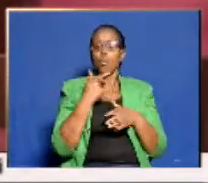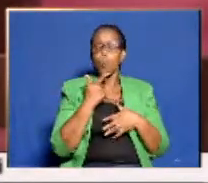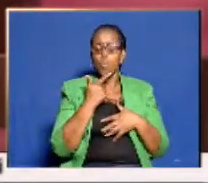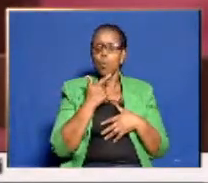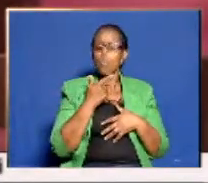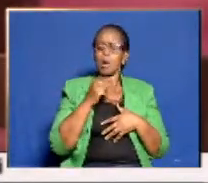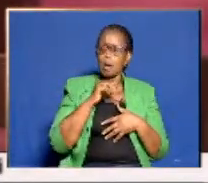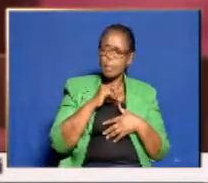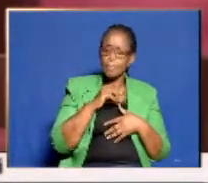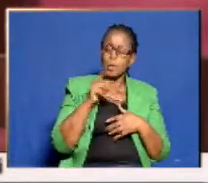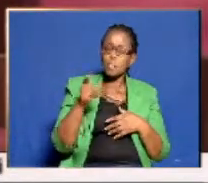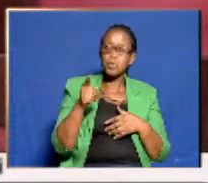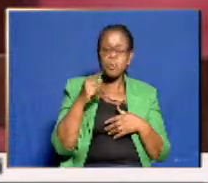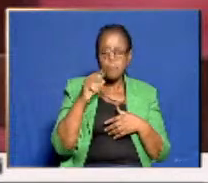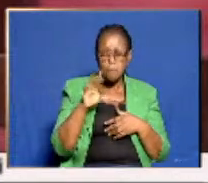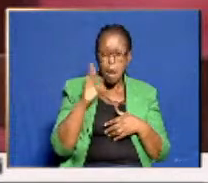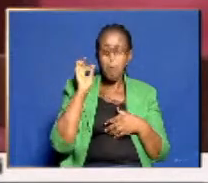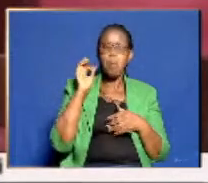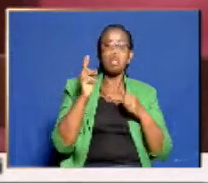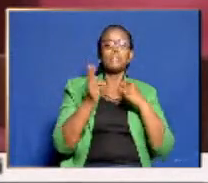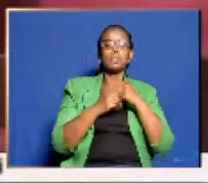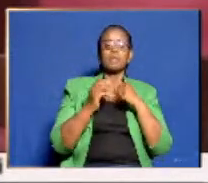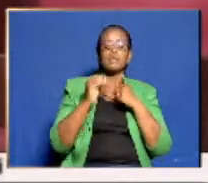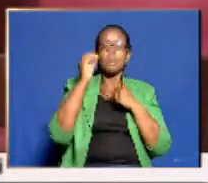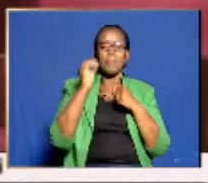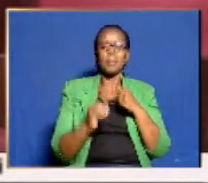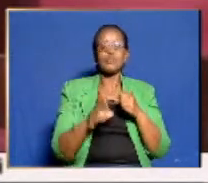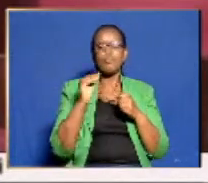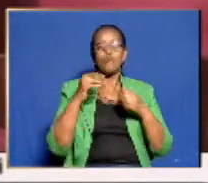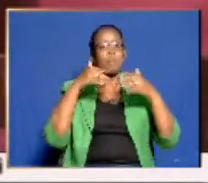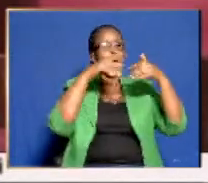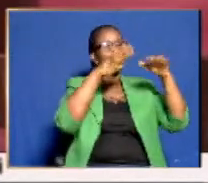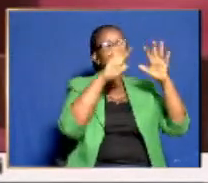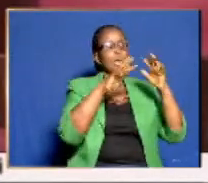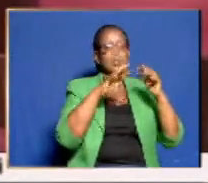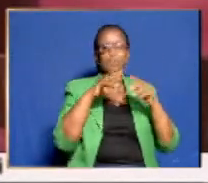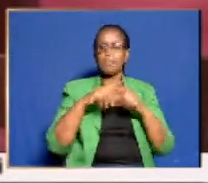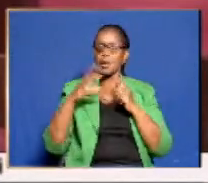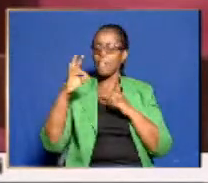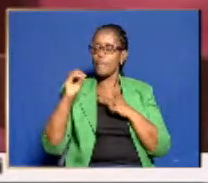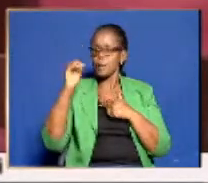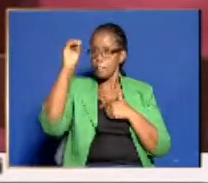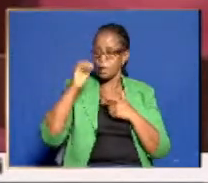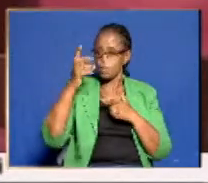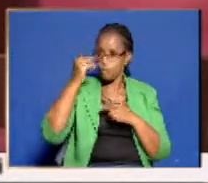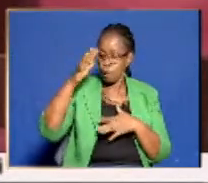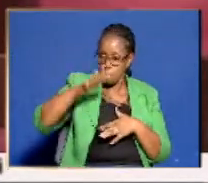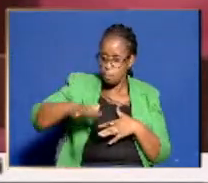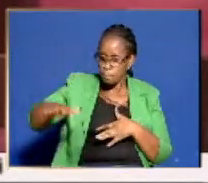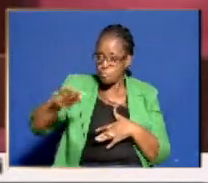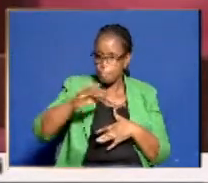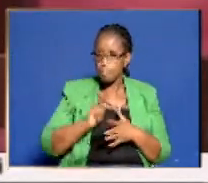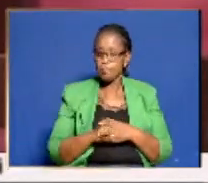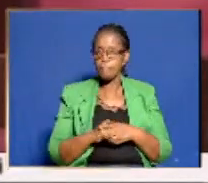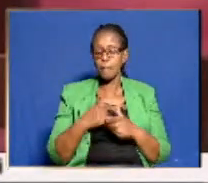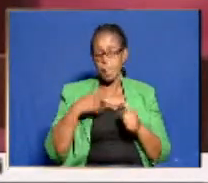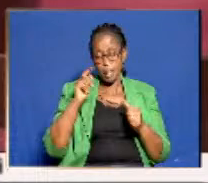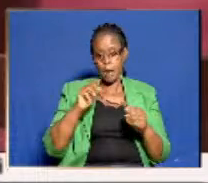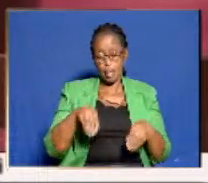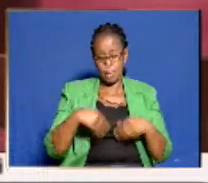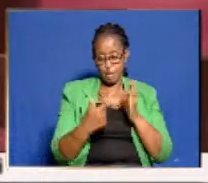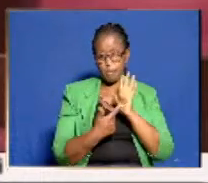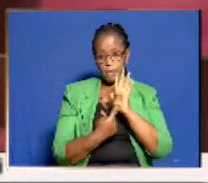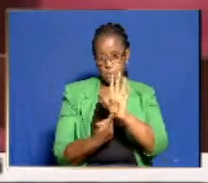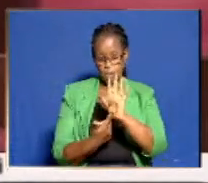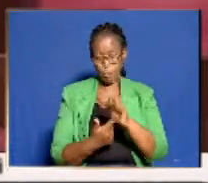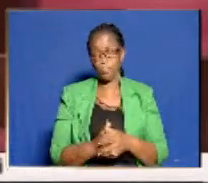you realize 70% comes from outside, then 30% comes from local. I can give you an example, Mr. Speaker. We have areas